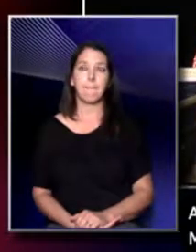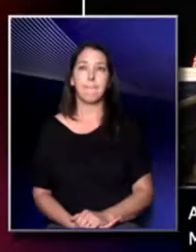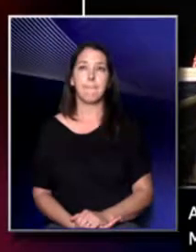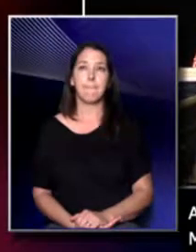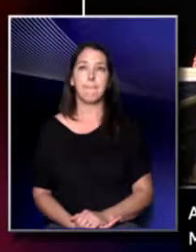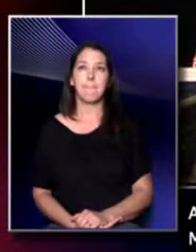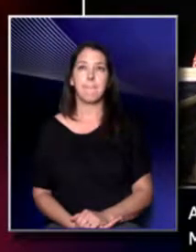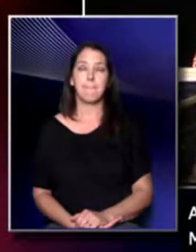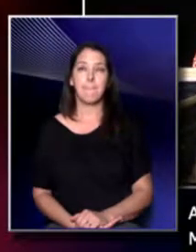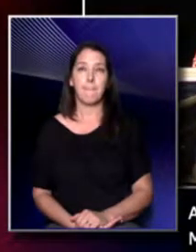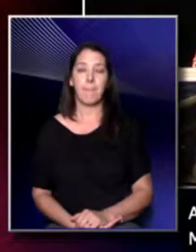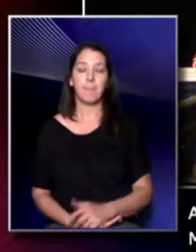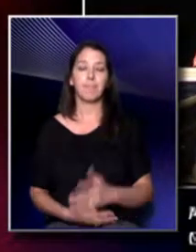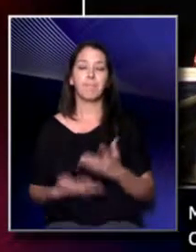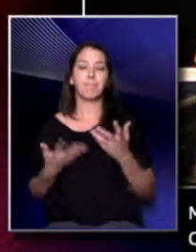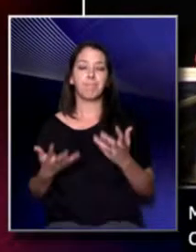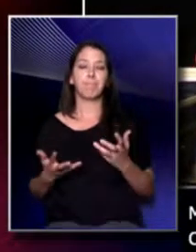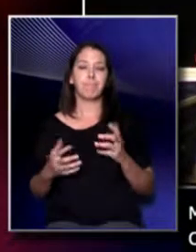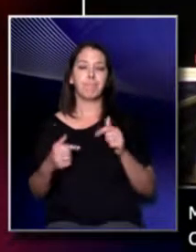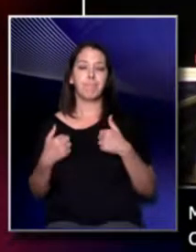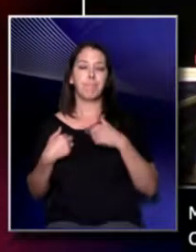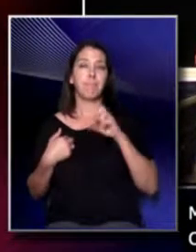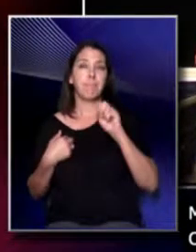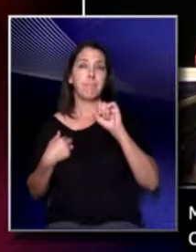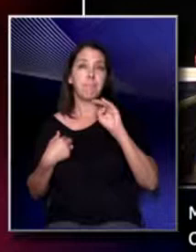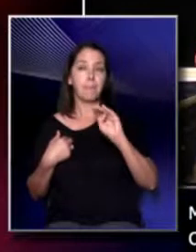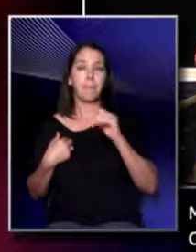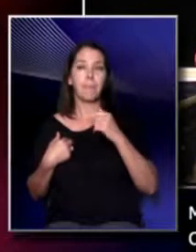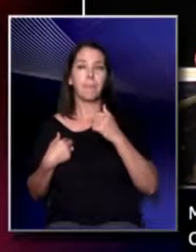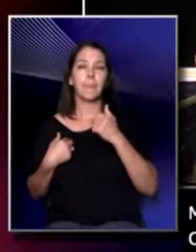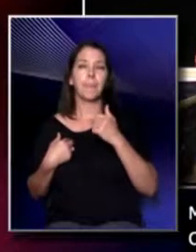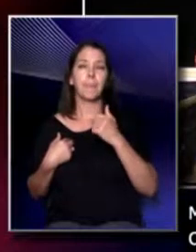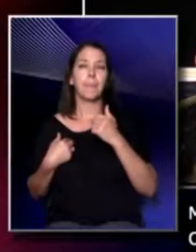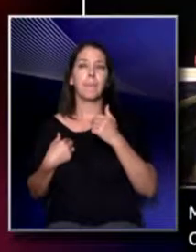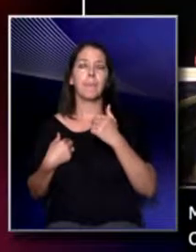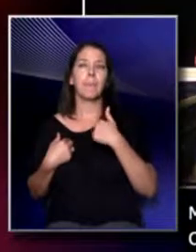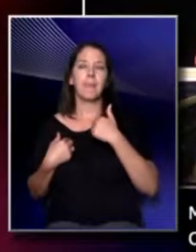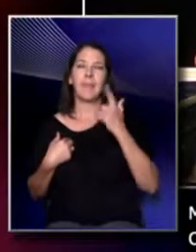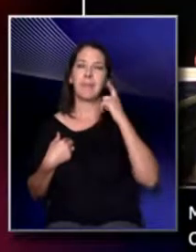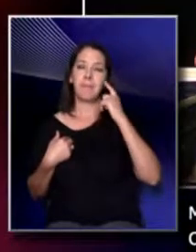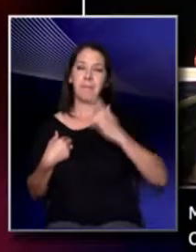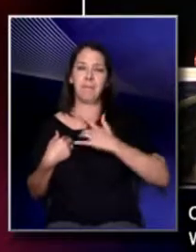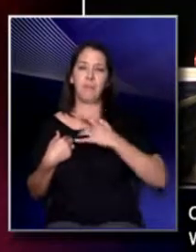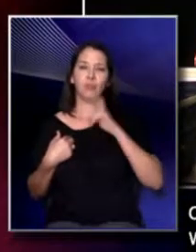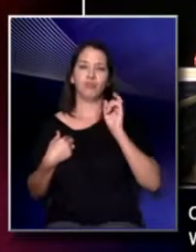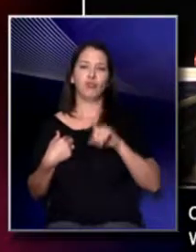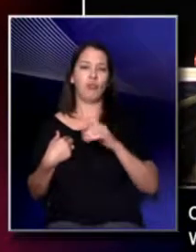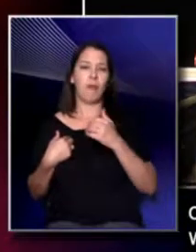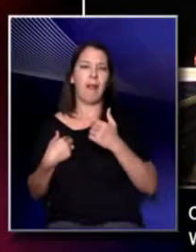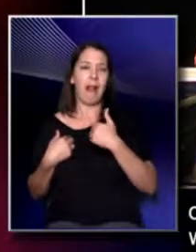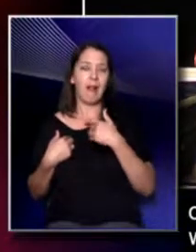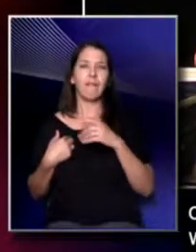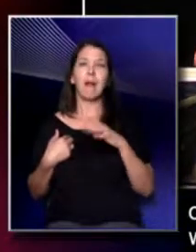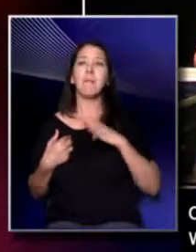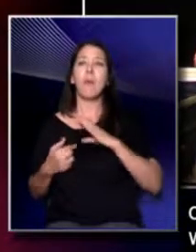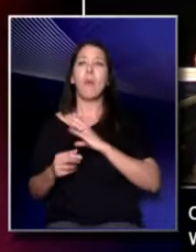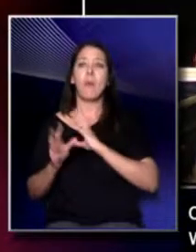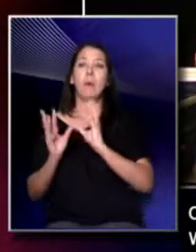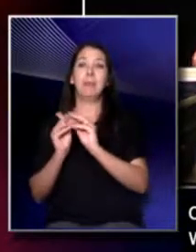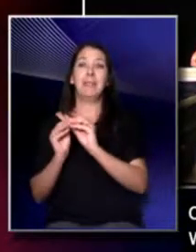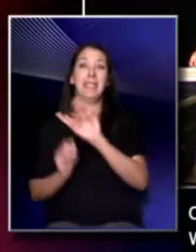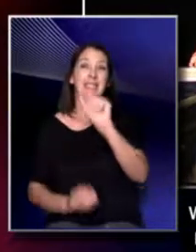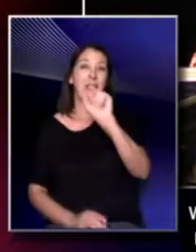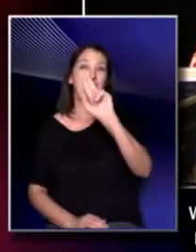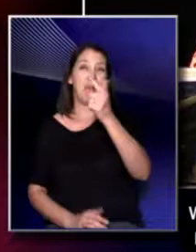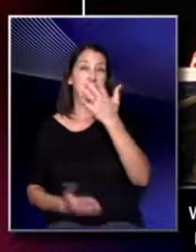Okay, so I actually think that we should have a telephonic board meeting sometime in August to